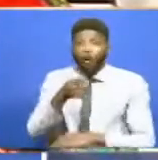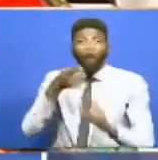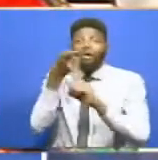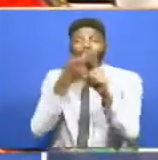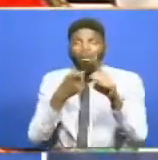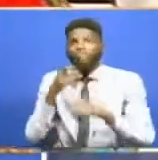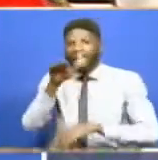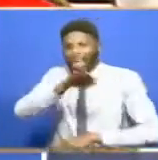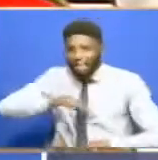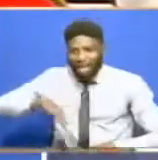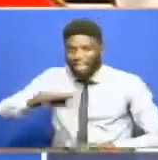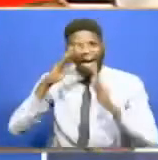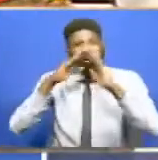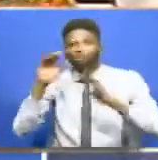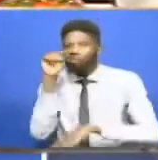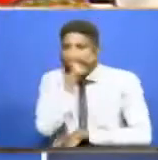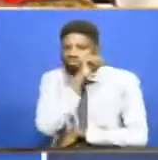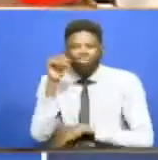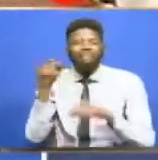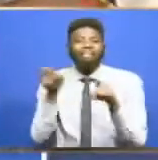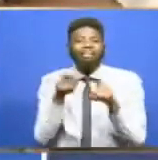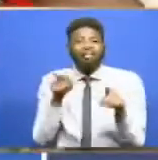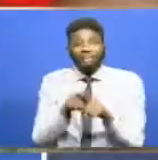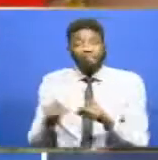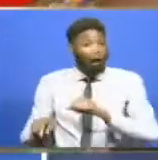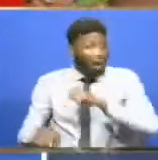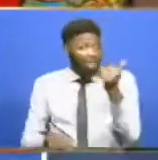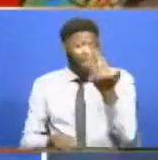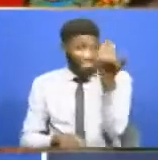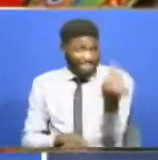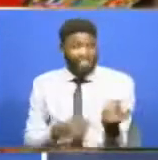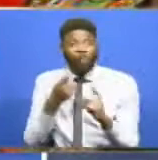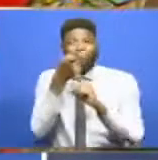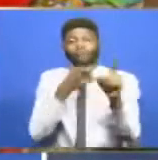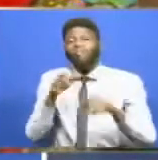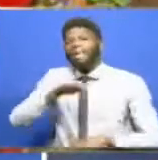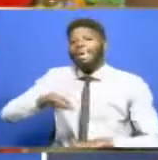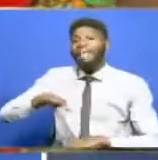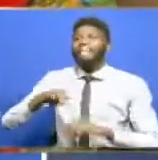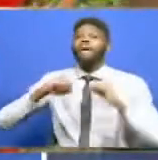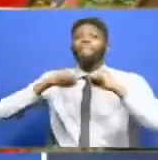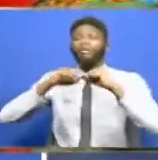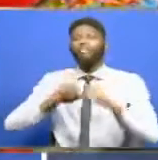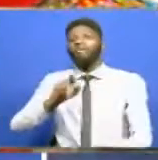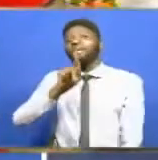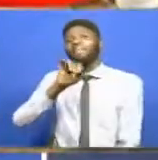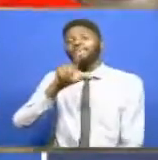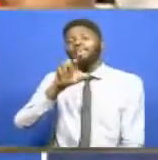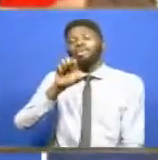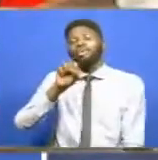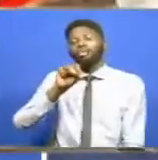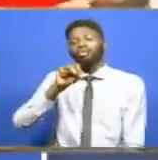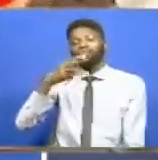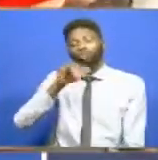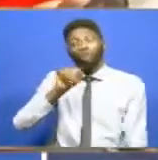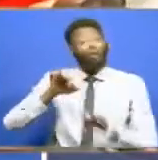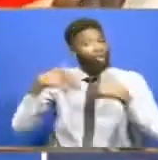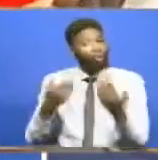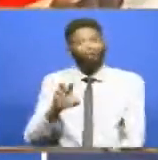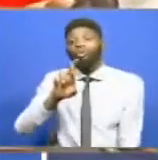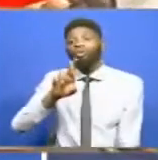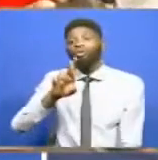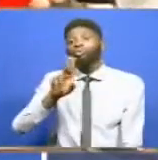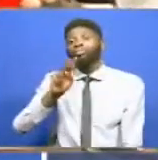informal settlement as much as that kid who's coming from Kileleshwa or Runda. They all need to go to